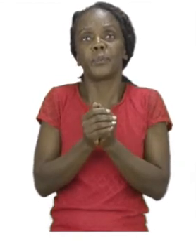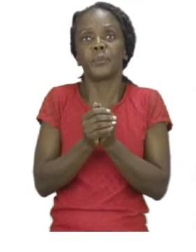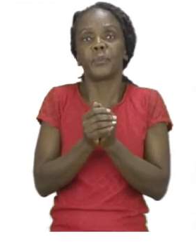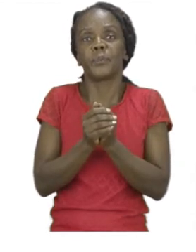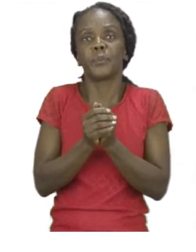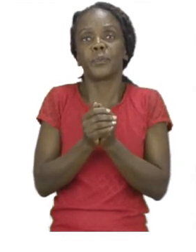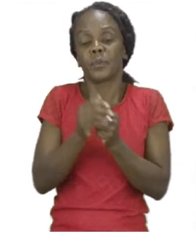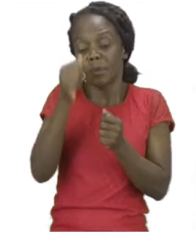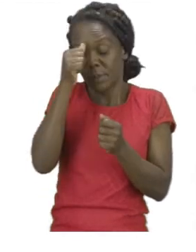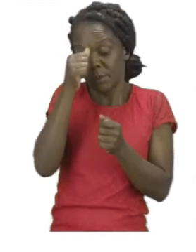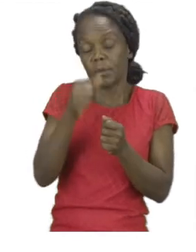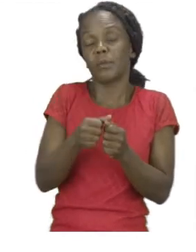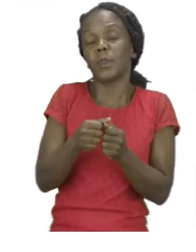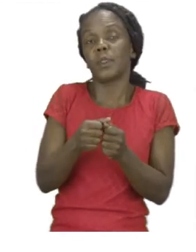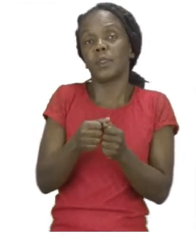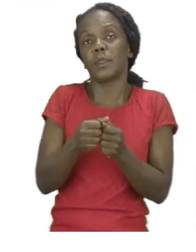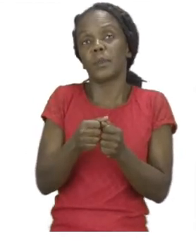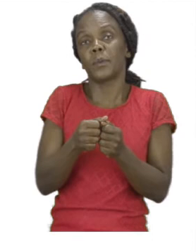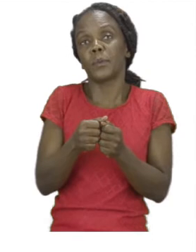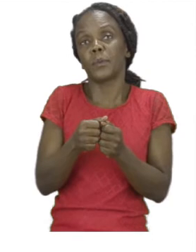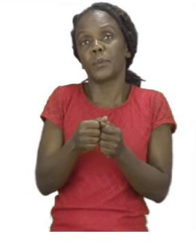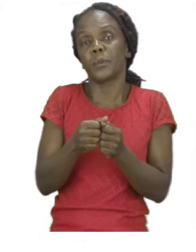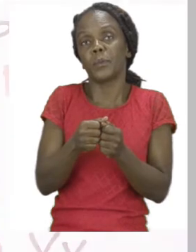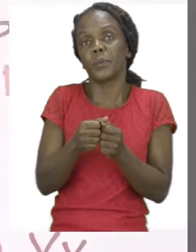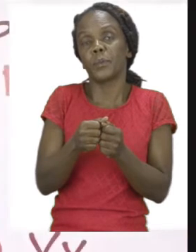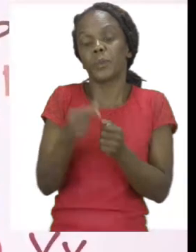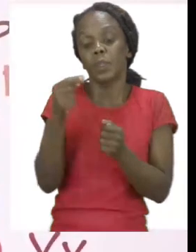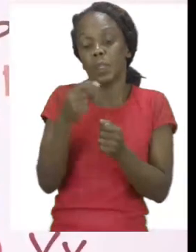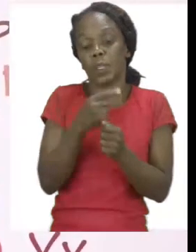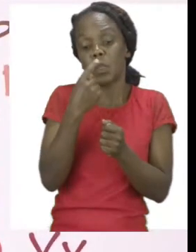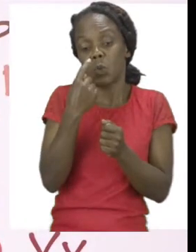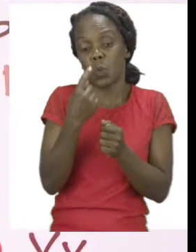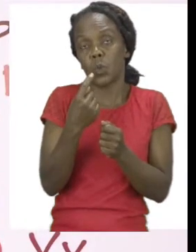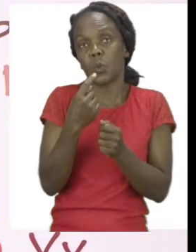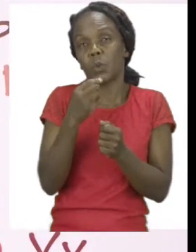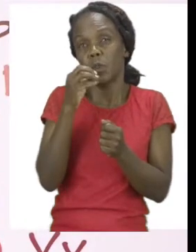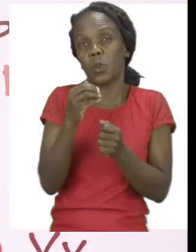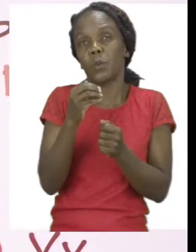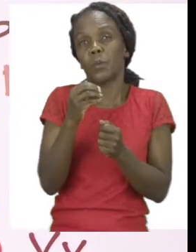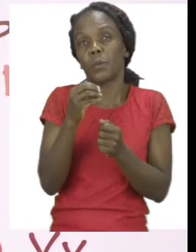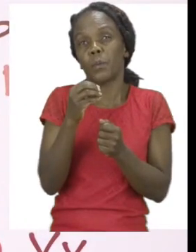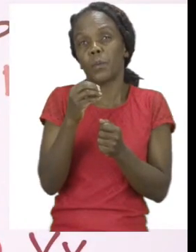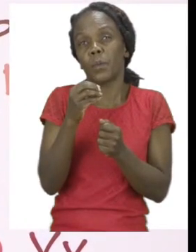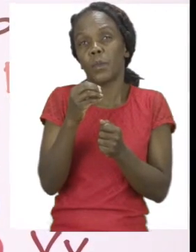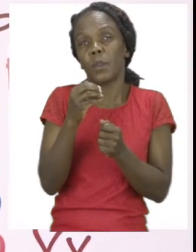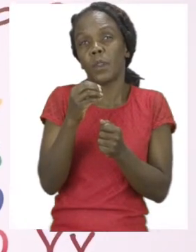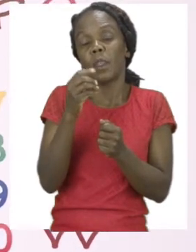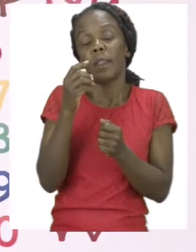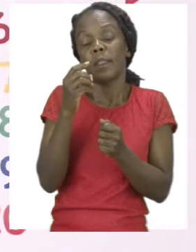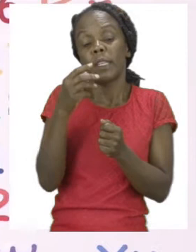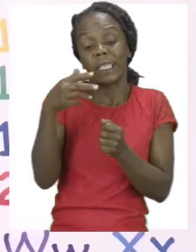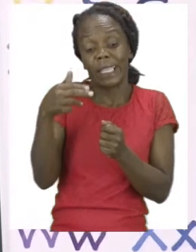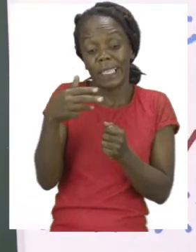Also remember, my dear children, that a pair of scissors can be very dangerous. So when